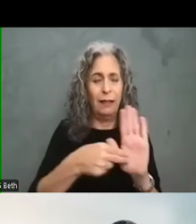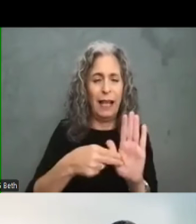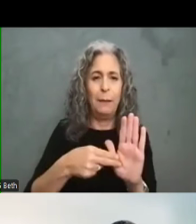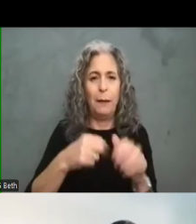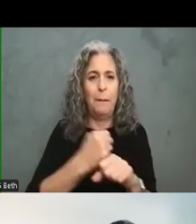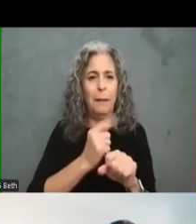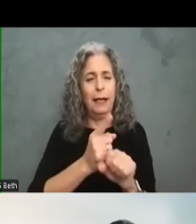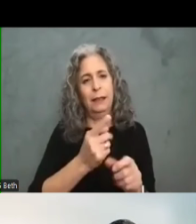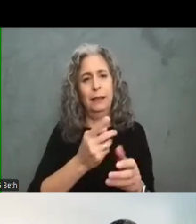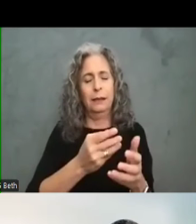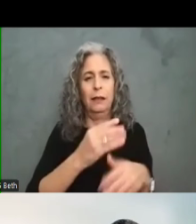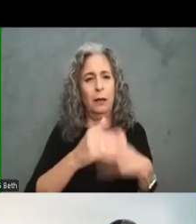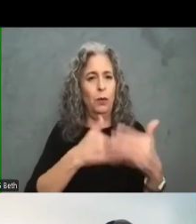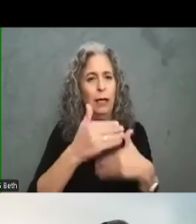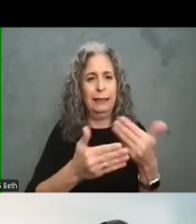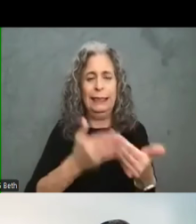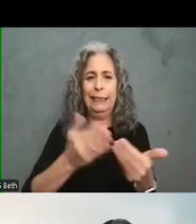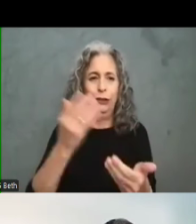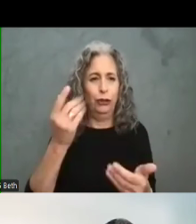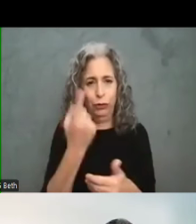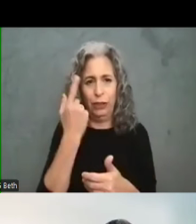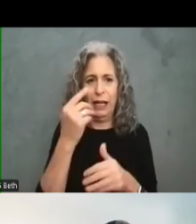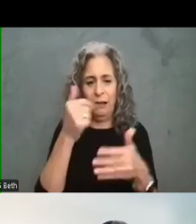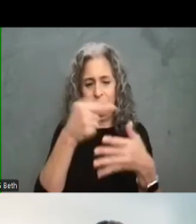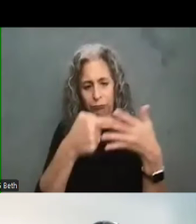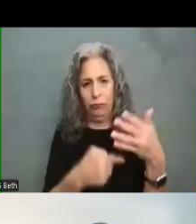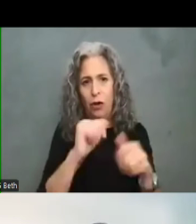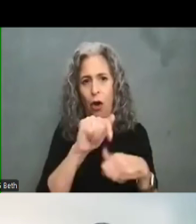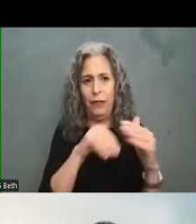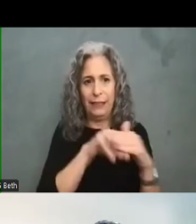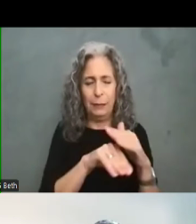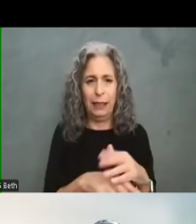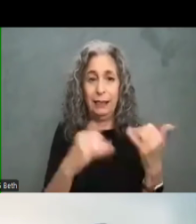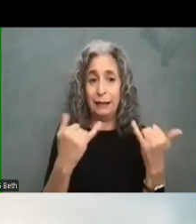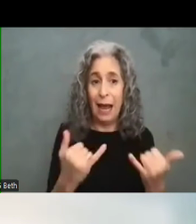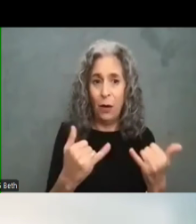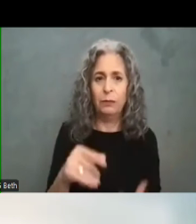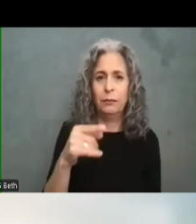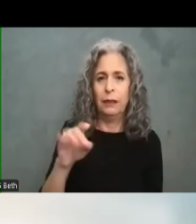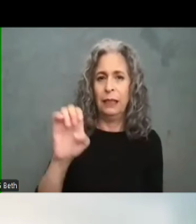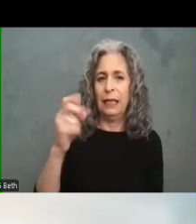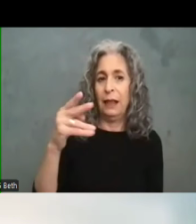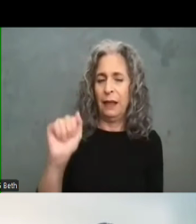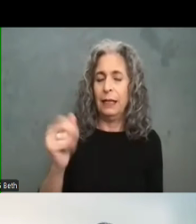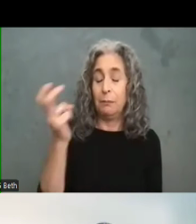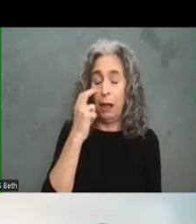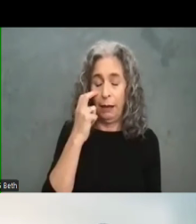the purchasing process much easier. Okay, so now Ethan is